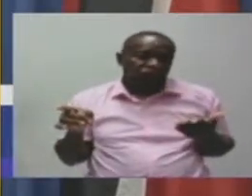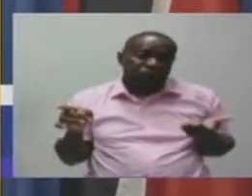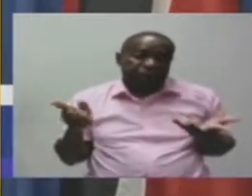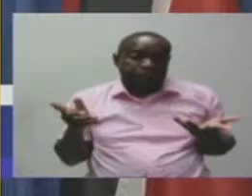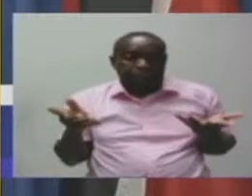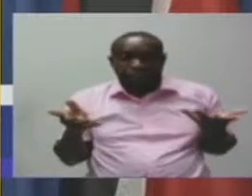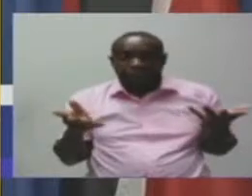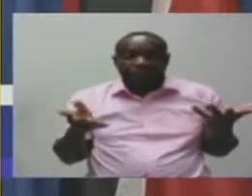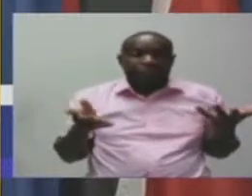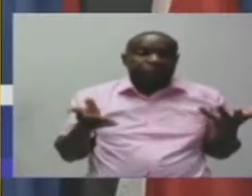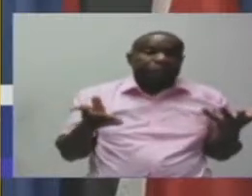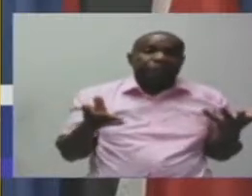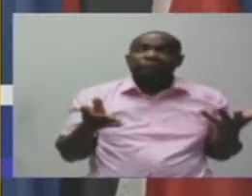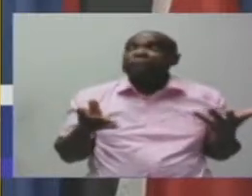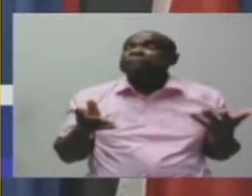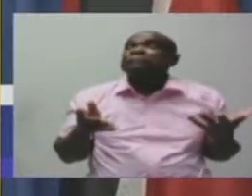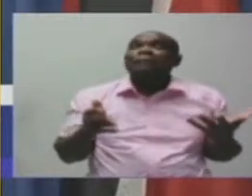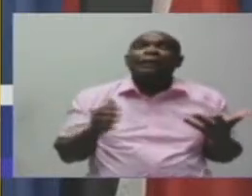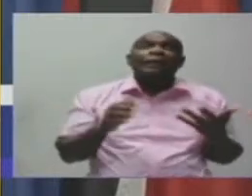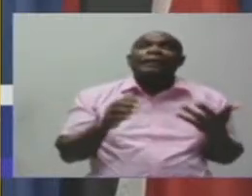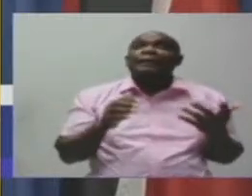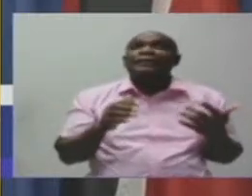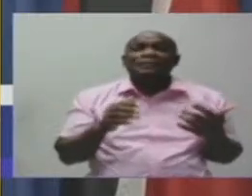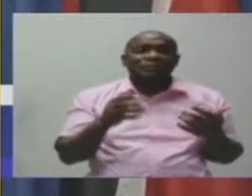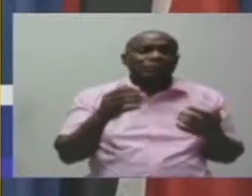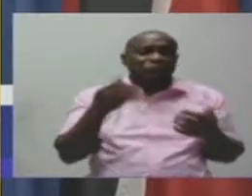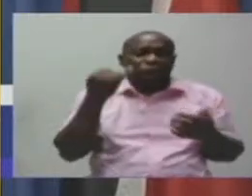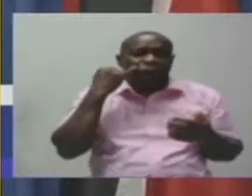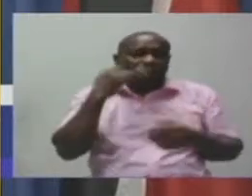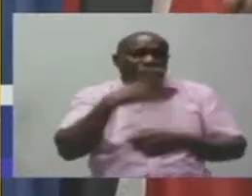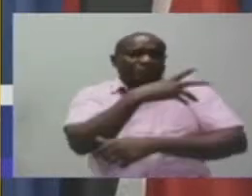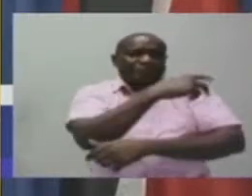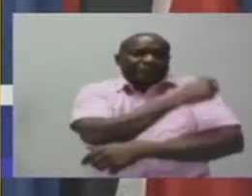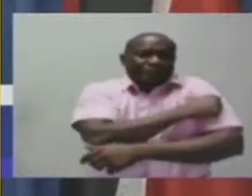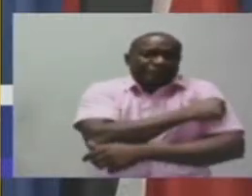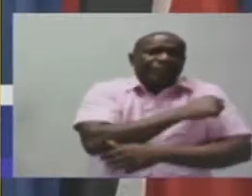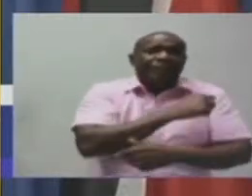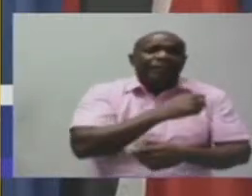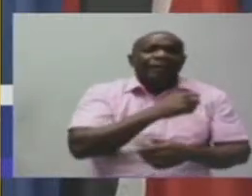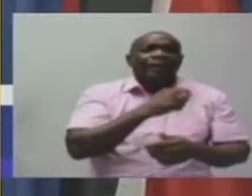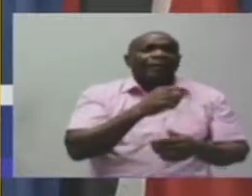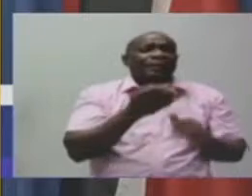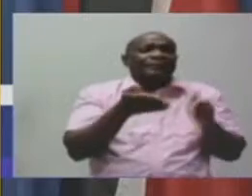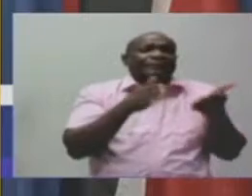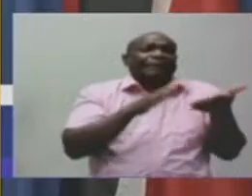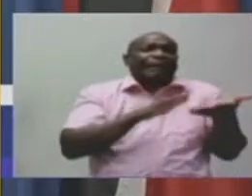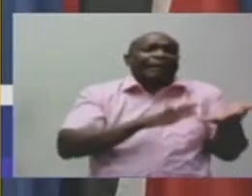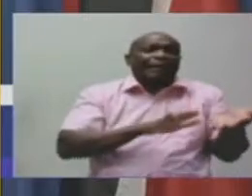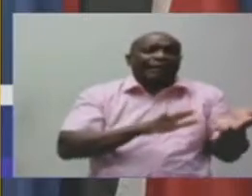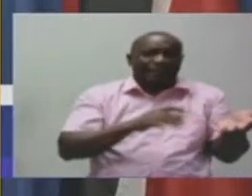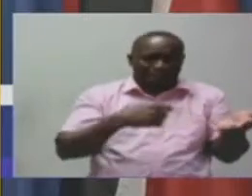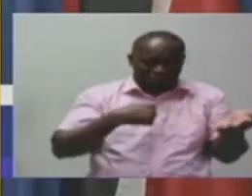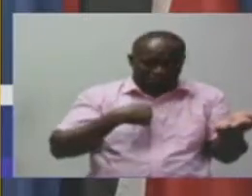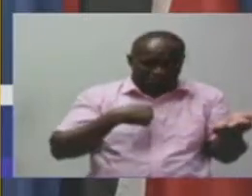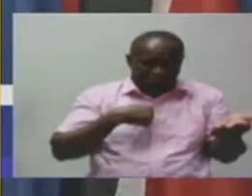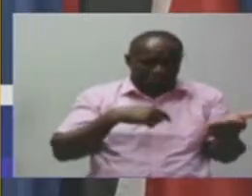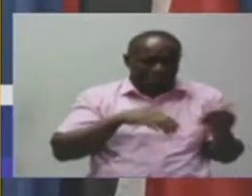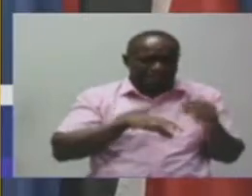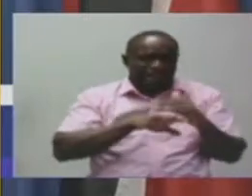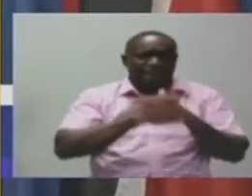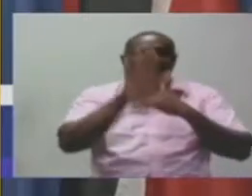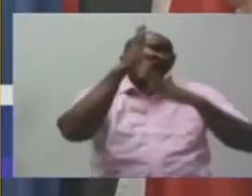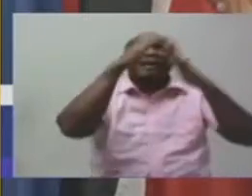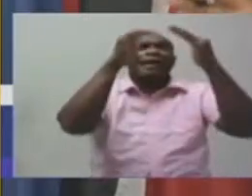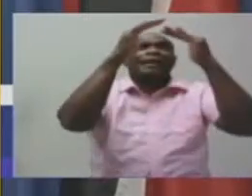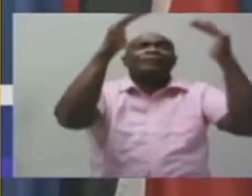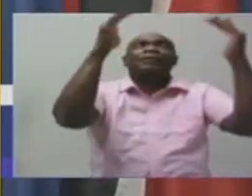how St. Peter will identify you when you get there. And as a result of that, you will not take the vaccine. I don't know that I can help any further. The